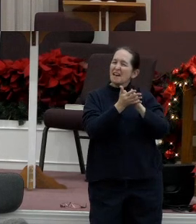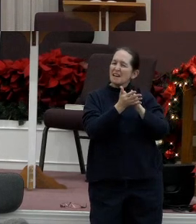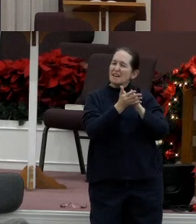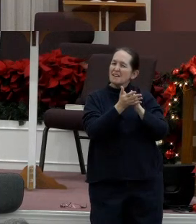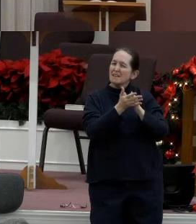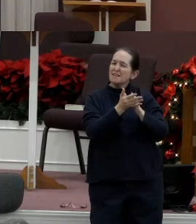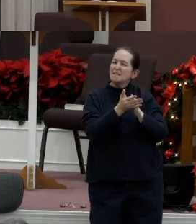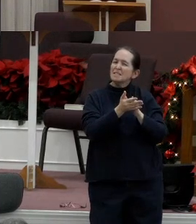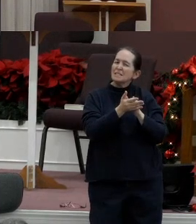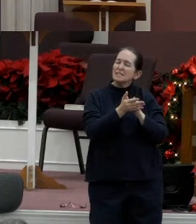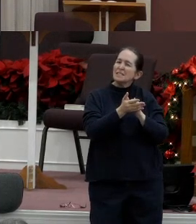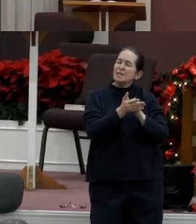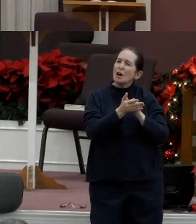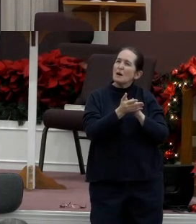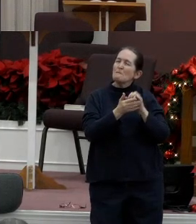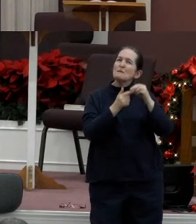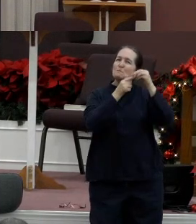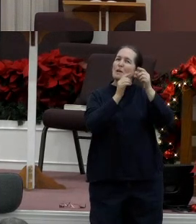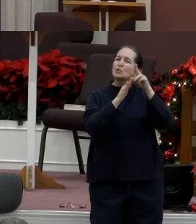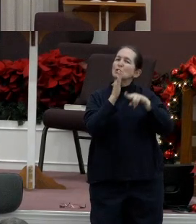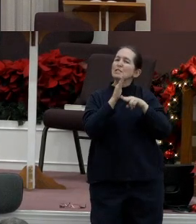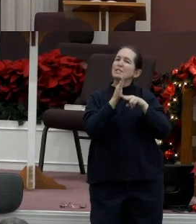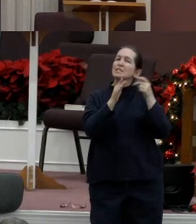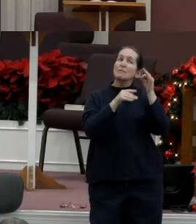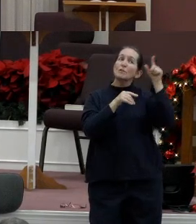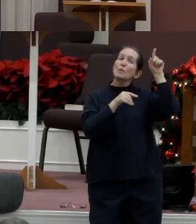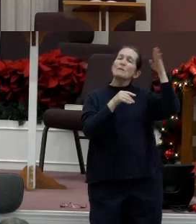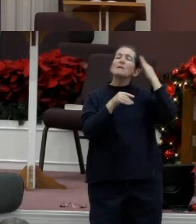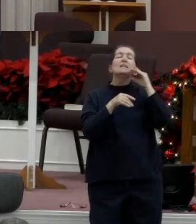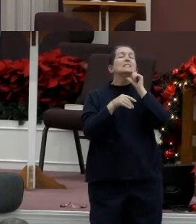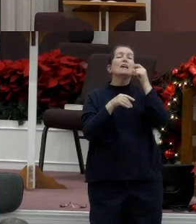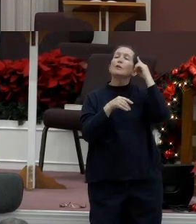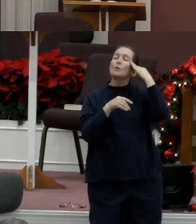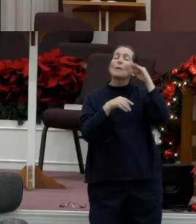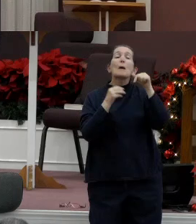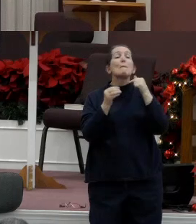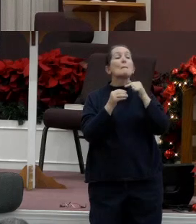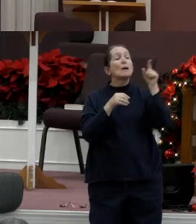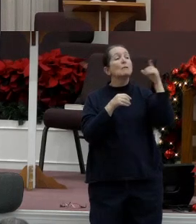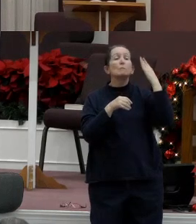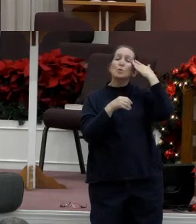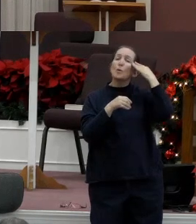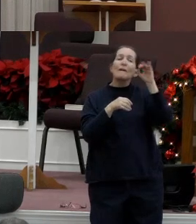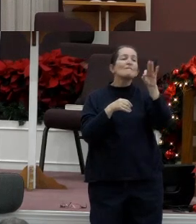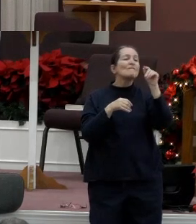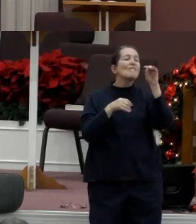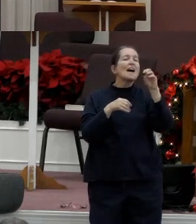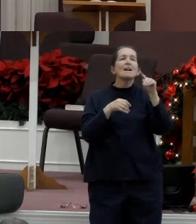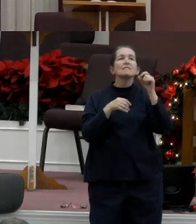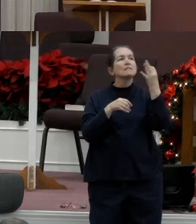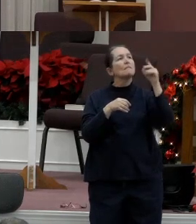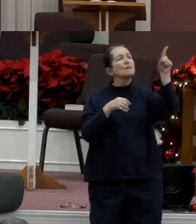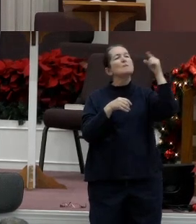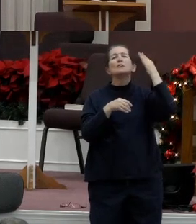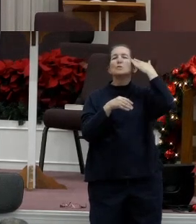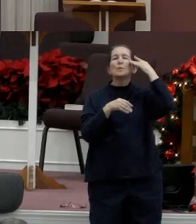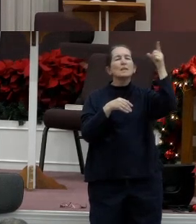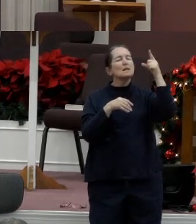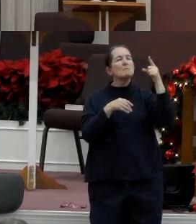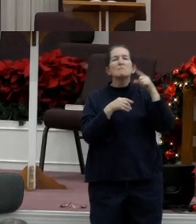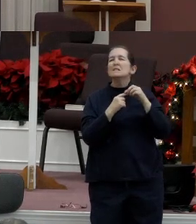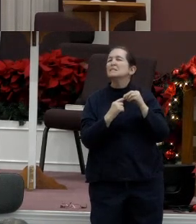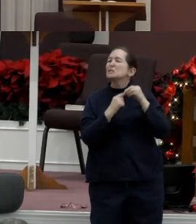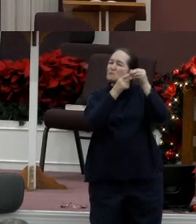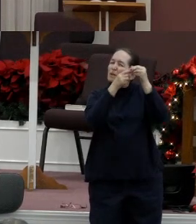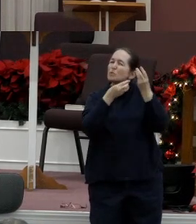knowing him. It's not knowing about him. It's not knowing the facts of him. It's knowing him intimately. Do you